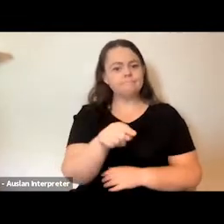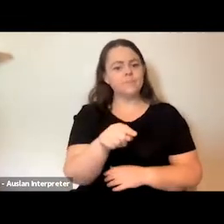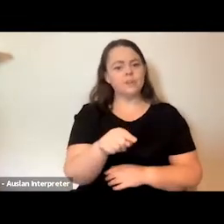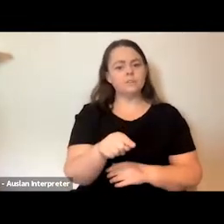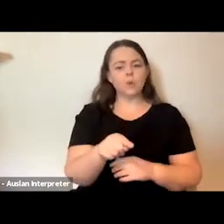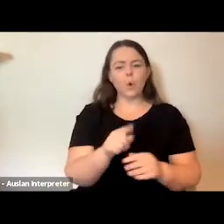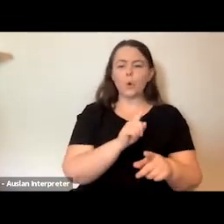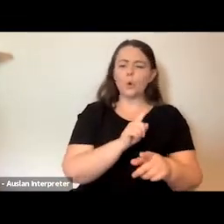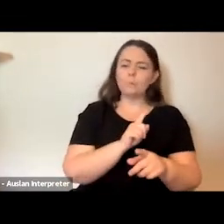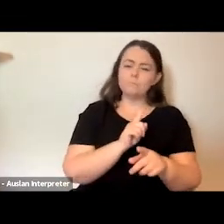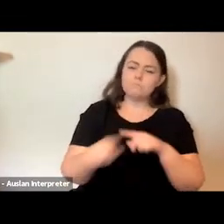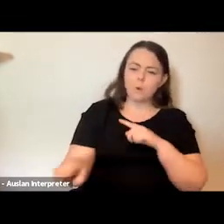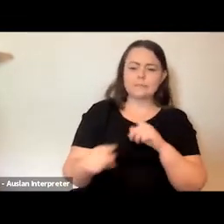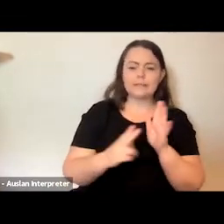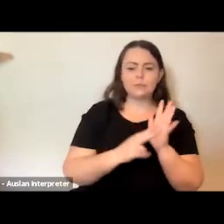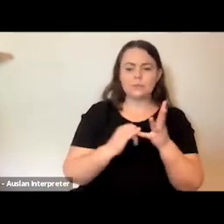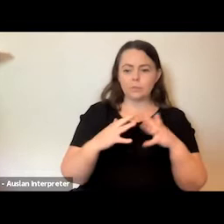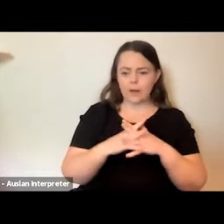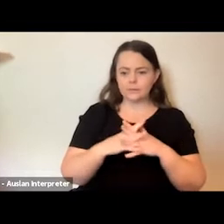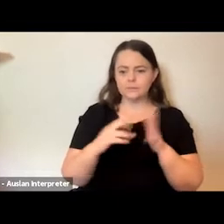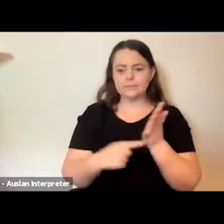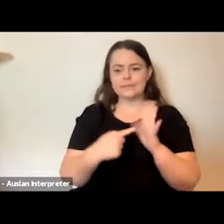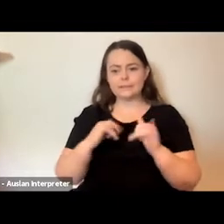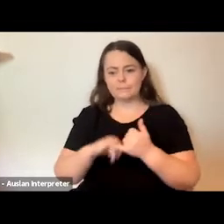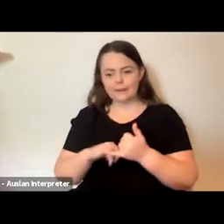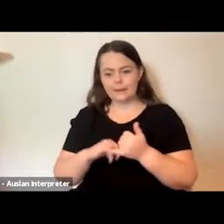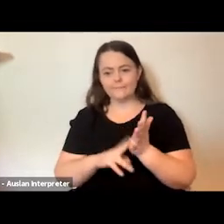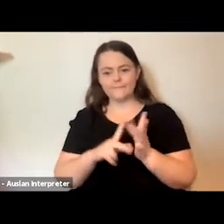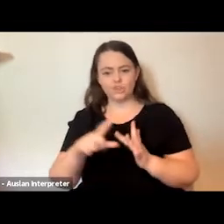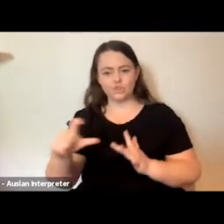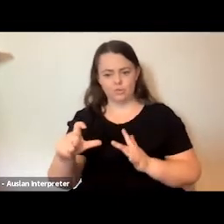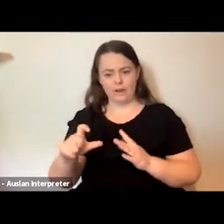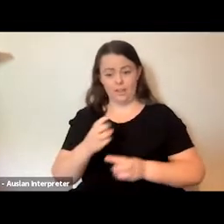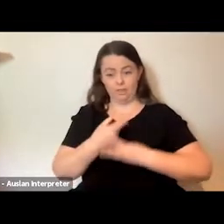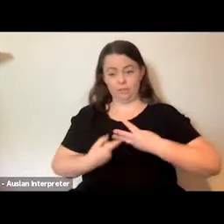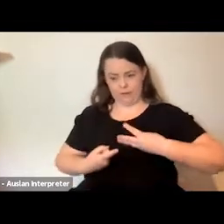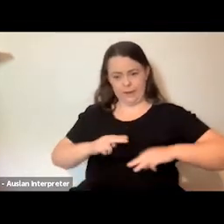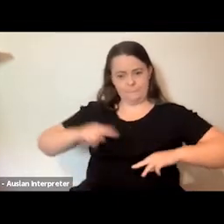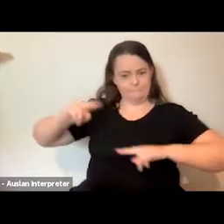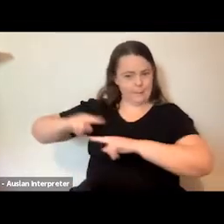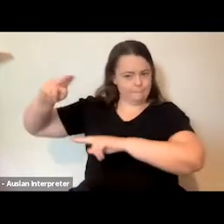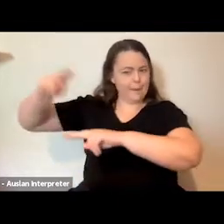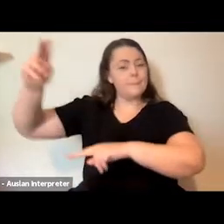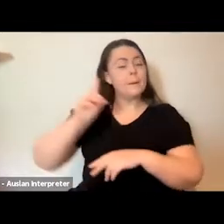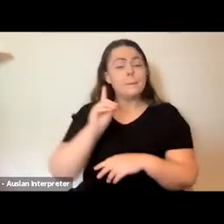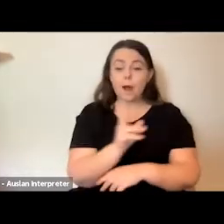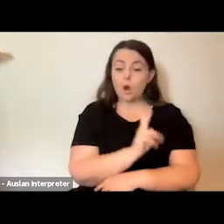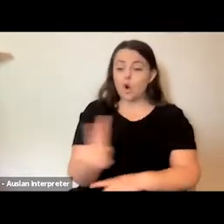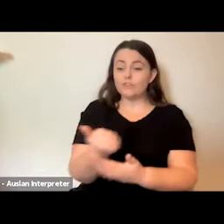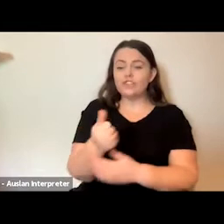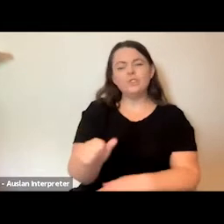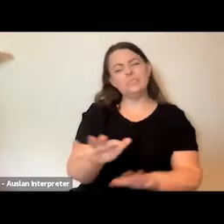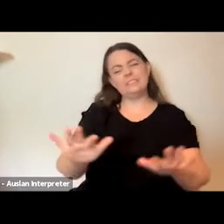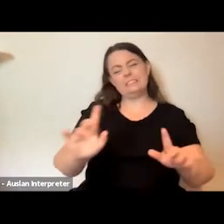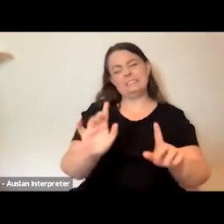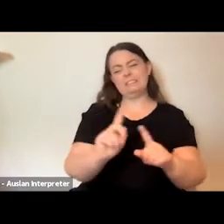Victoria. It is important to note though, frequency of use remains pretty low among this sample. So they were reported using a